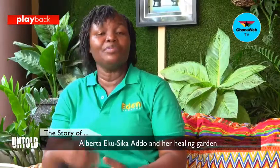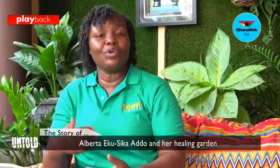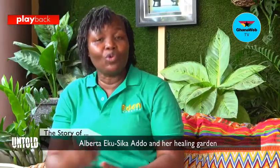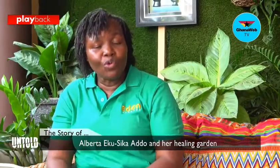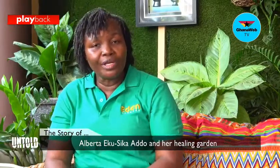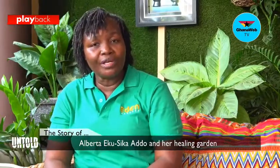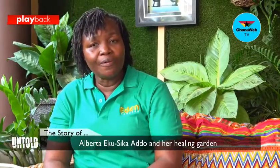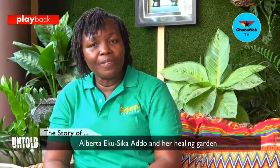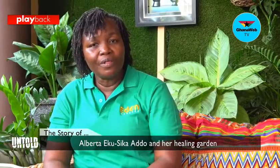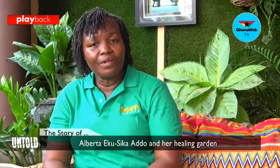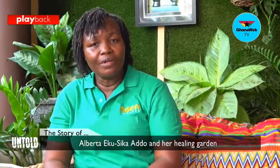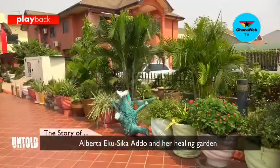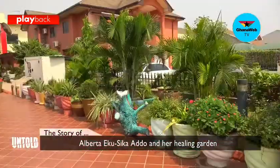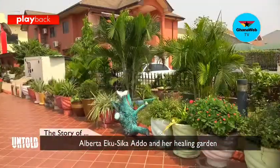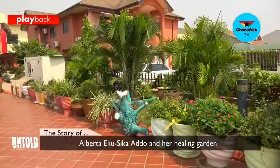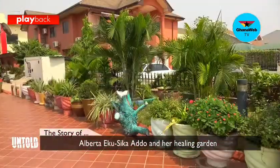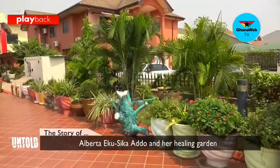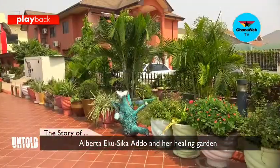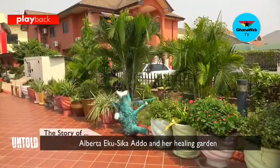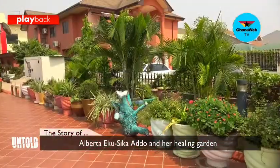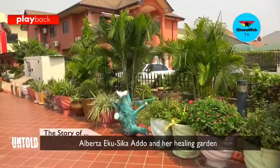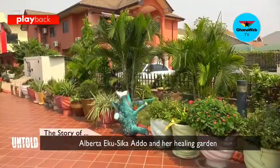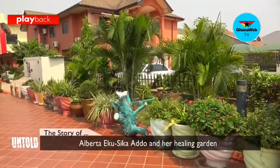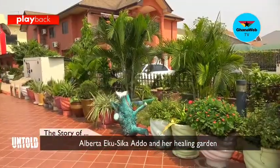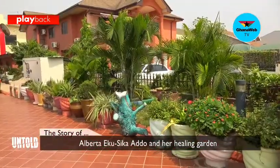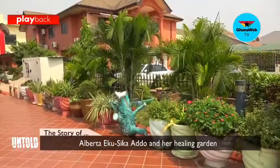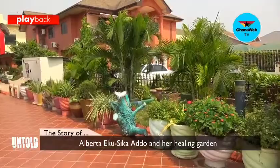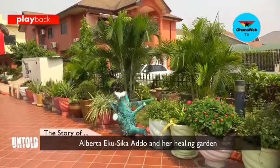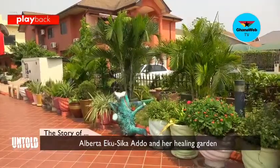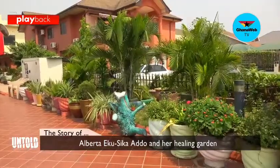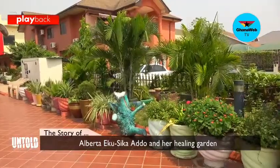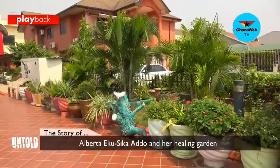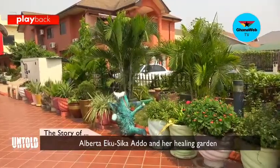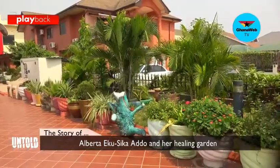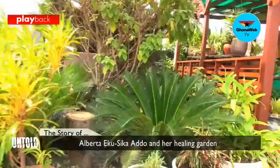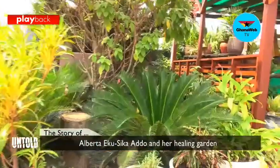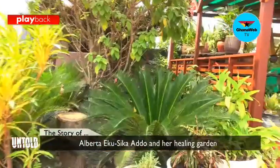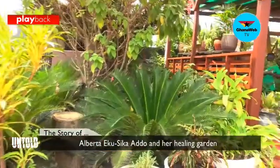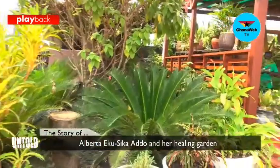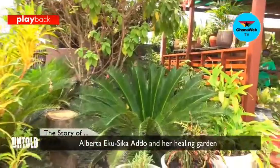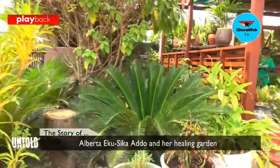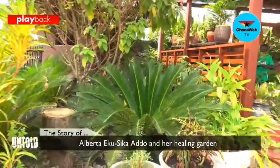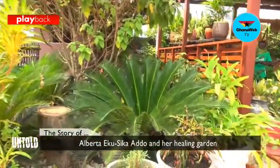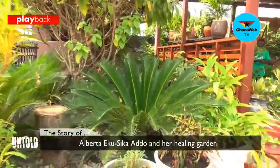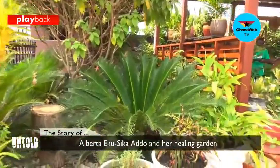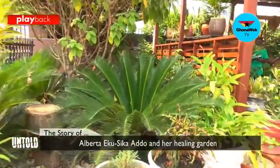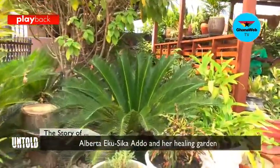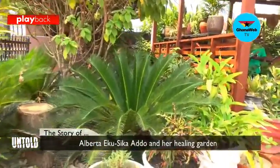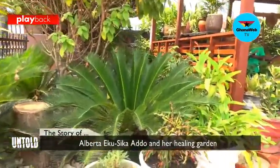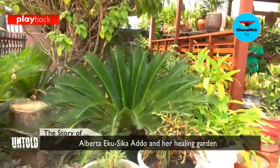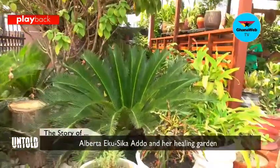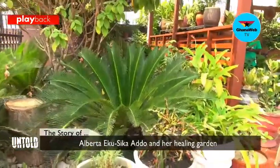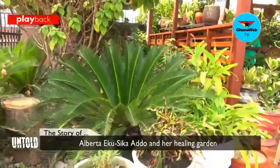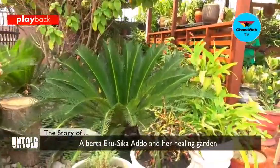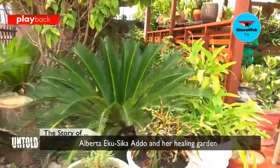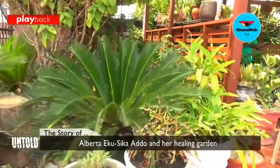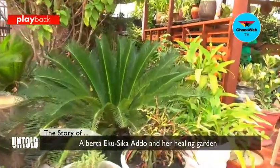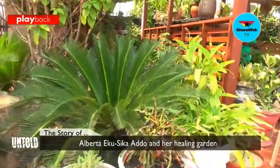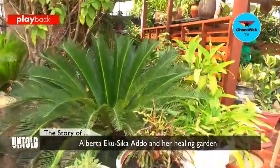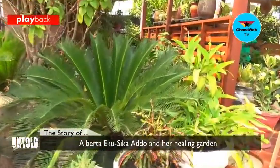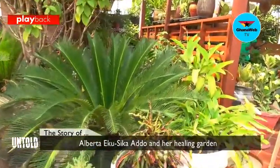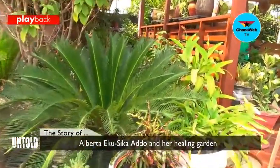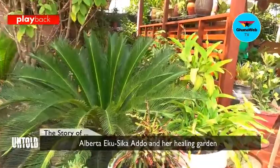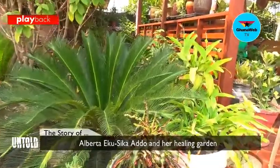It kept me going. Why the name Eden Garden? I decided to name it Eden